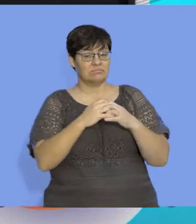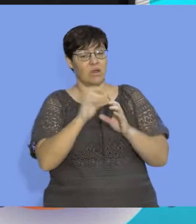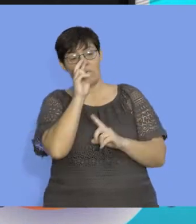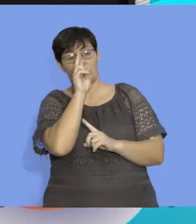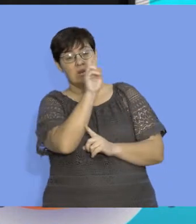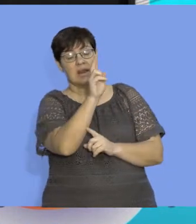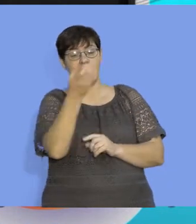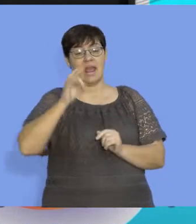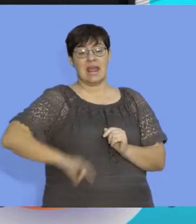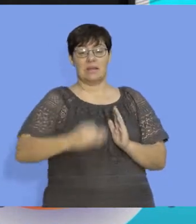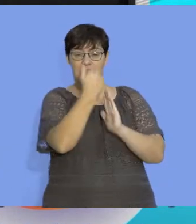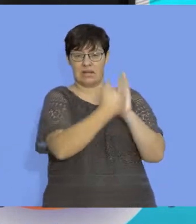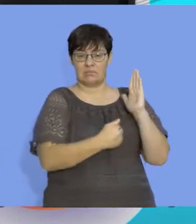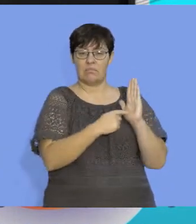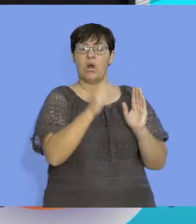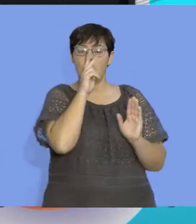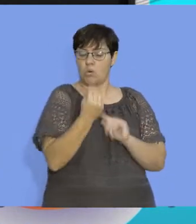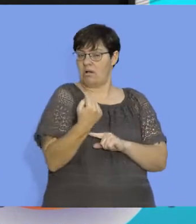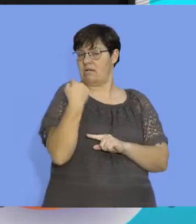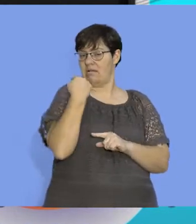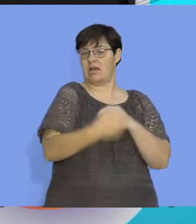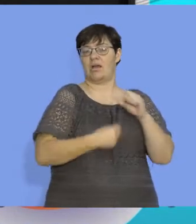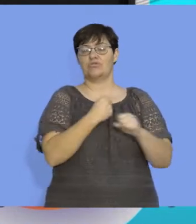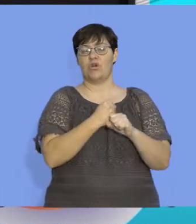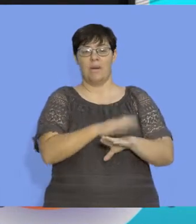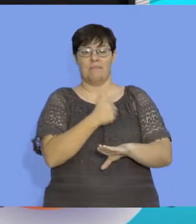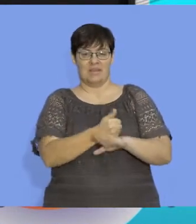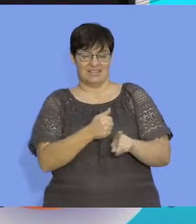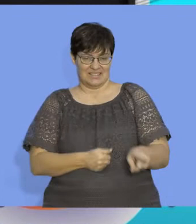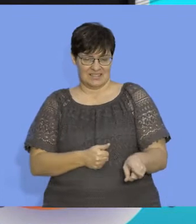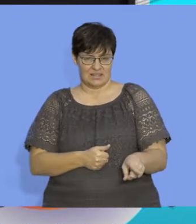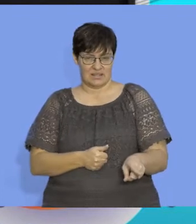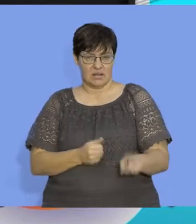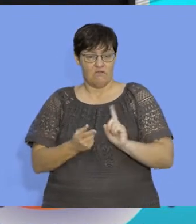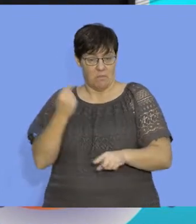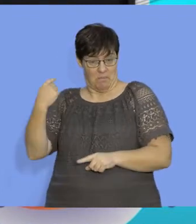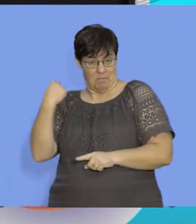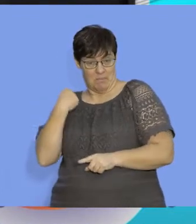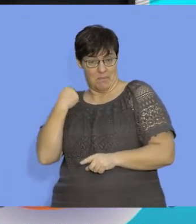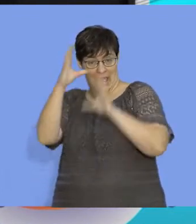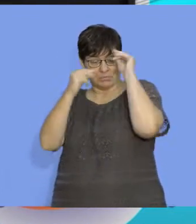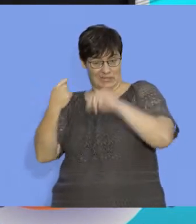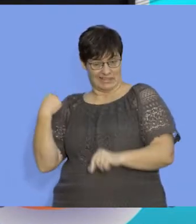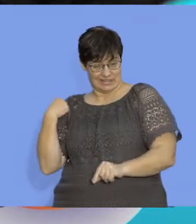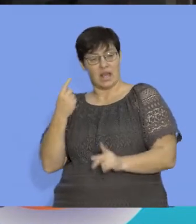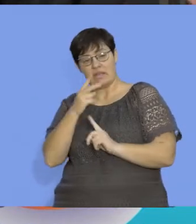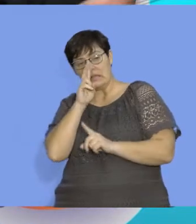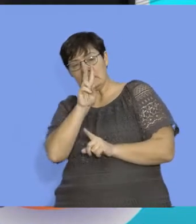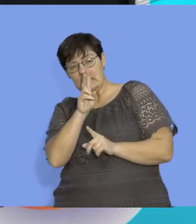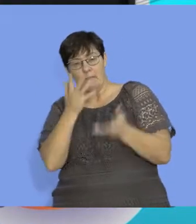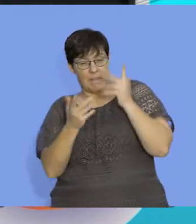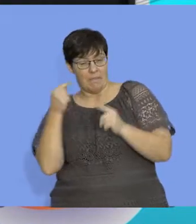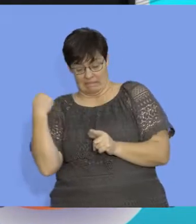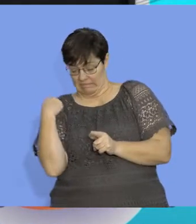projected income statement, we're looking at last year as the basis, and we're working from that in order to project for